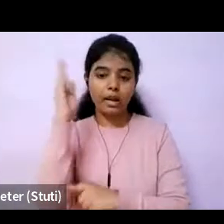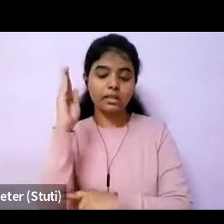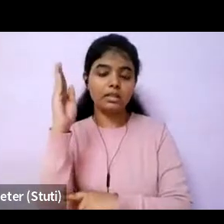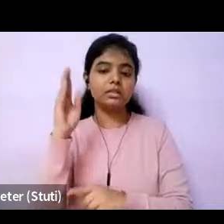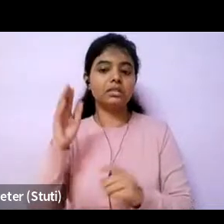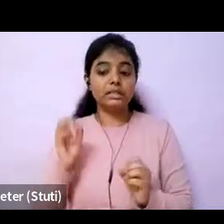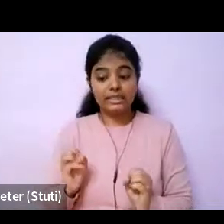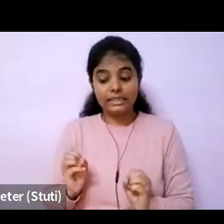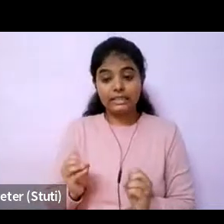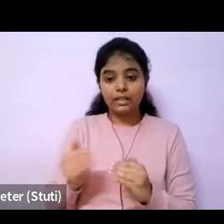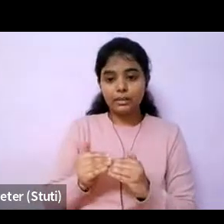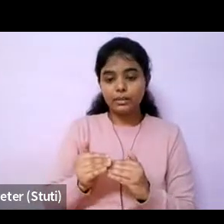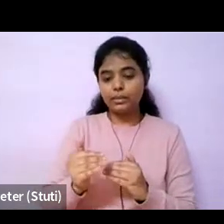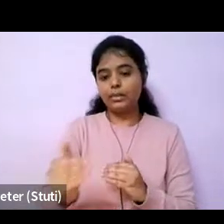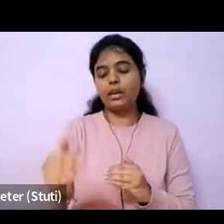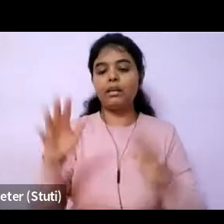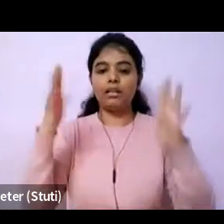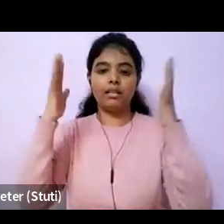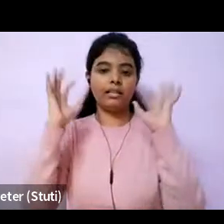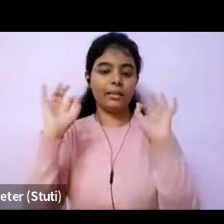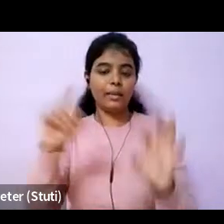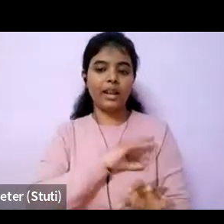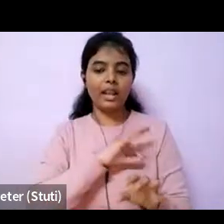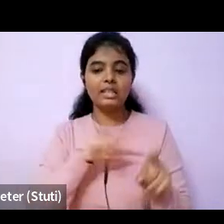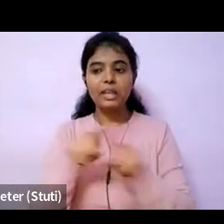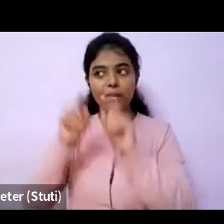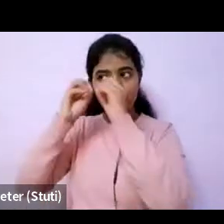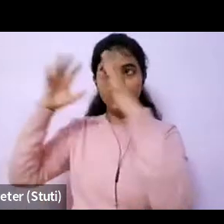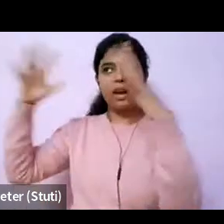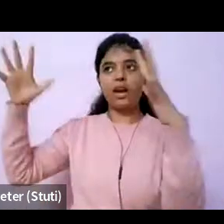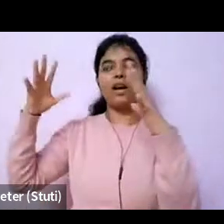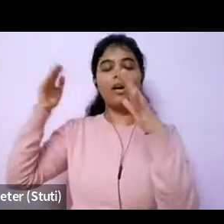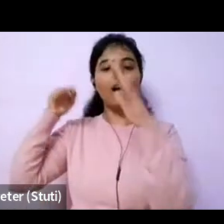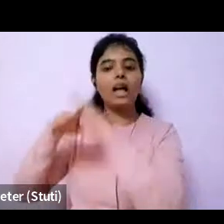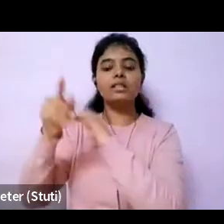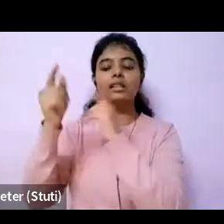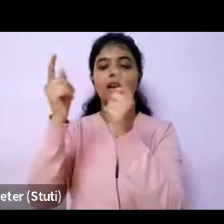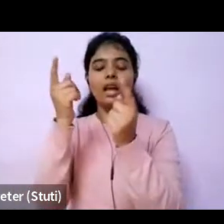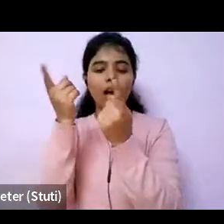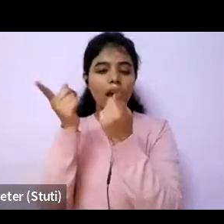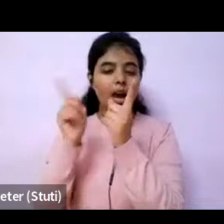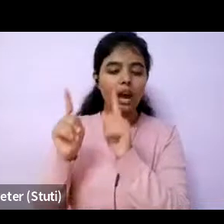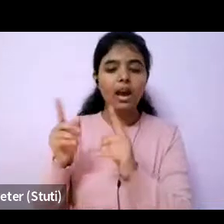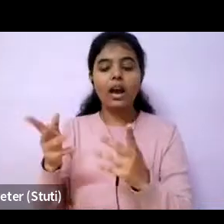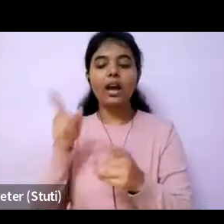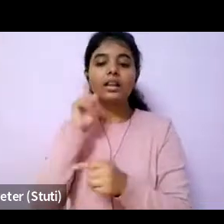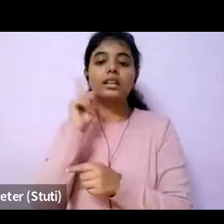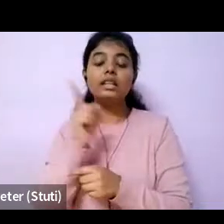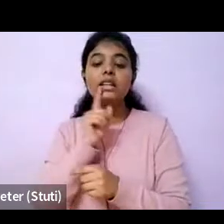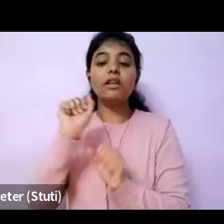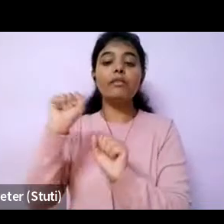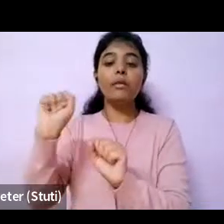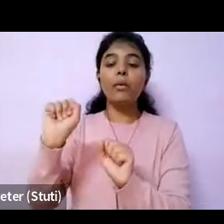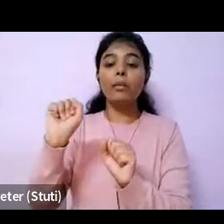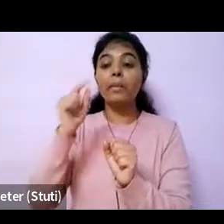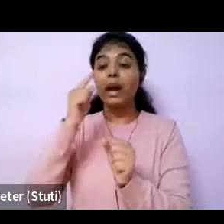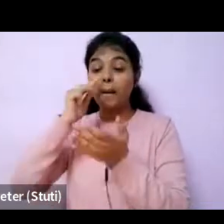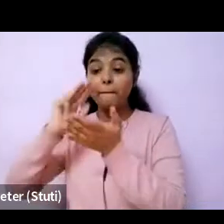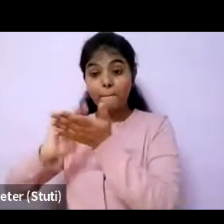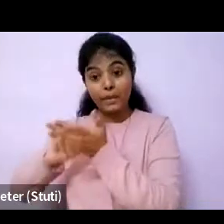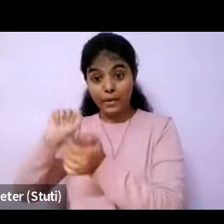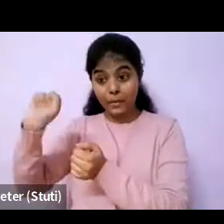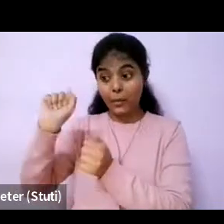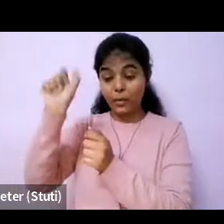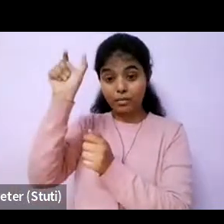presentation for its imagination. I refer to the part where she talked about a contemporary deaf person's reading of Martineau's